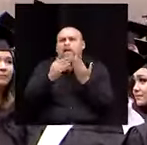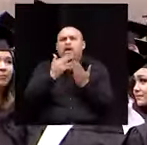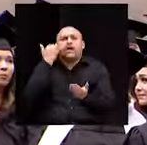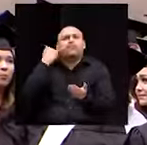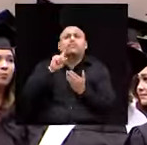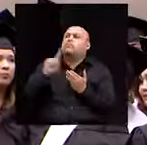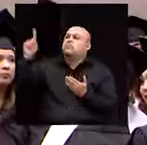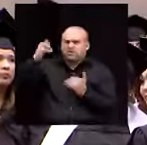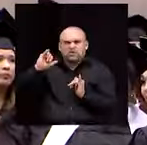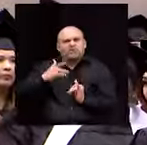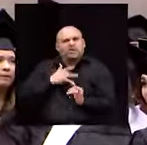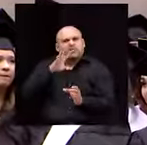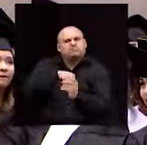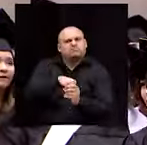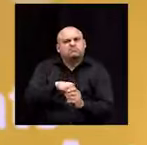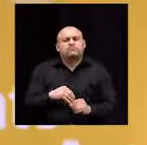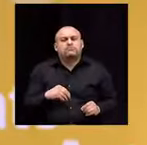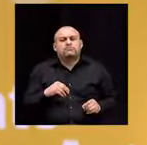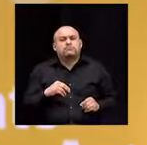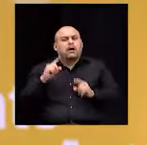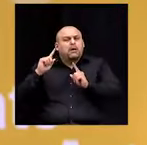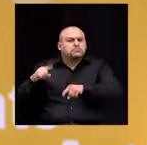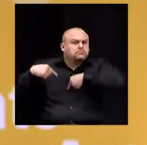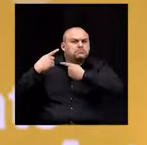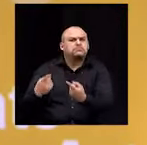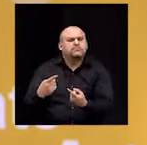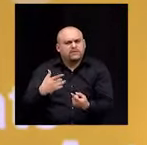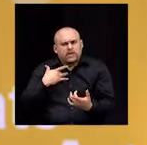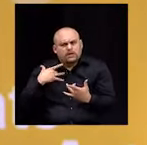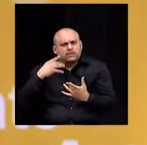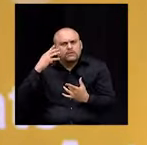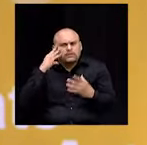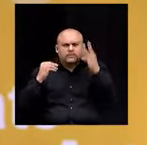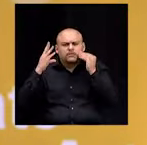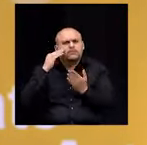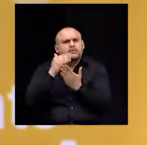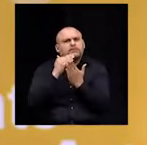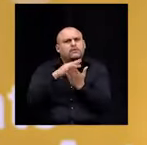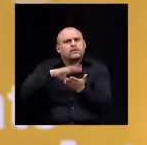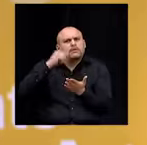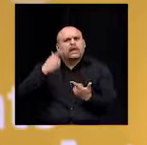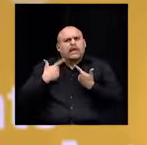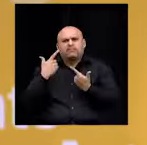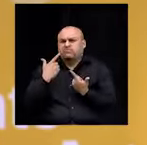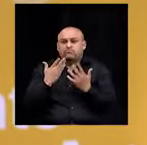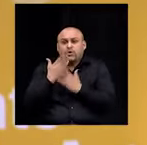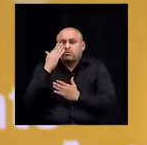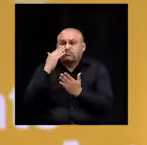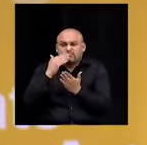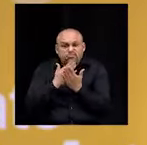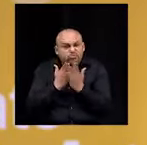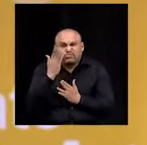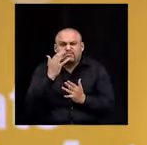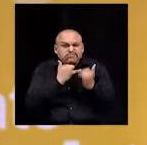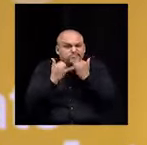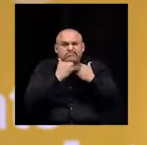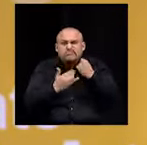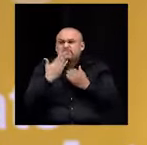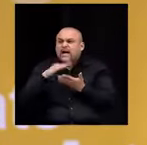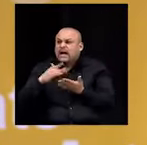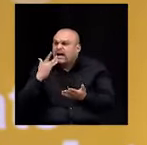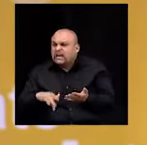going. Along the way, I've learned a few life lessons, mostly through mistakes, bad luck, and